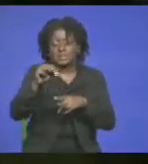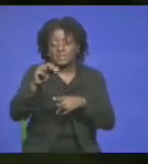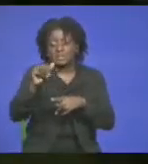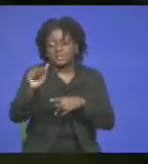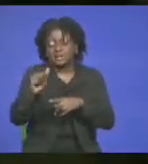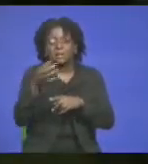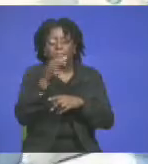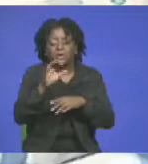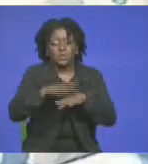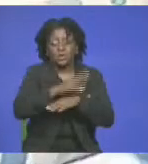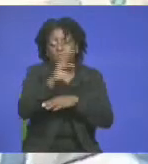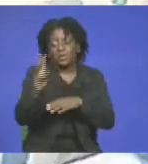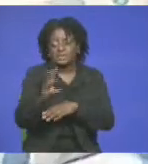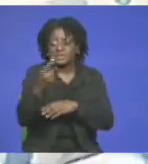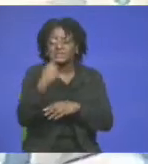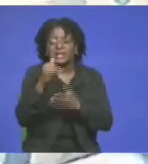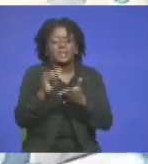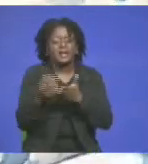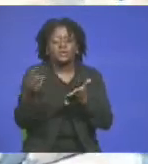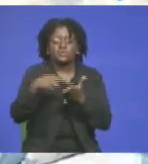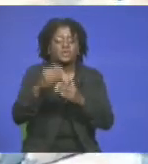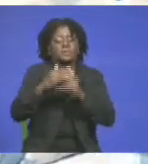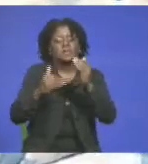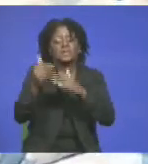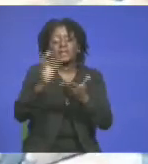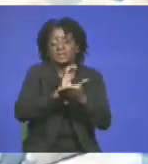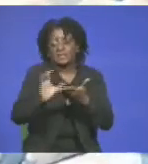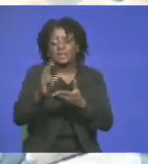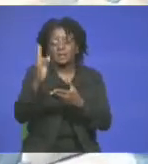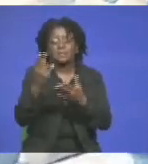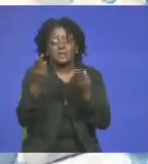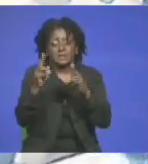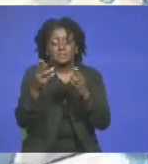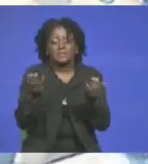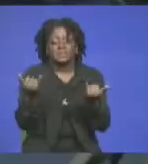us that the rebuilding and cleanup efforts are already underway in Acklins.